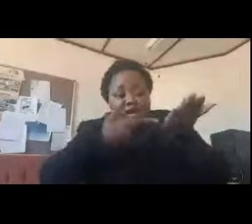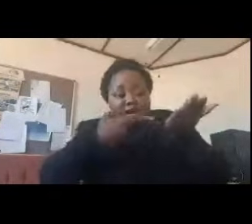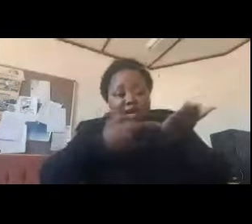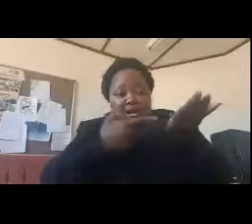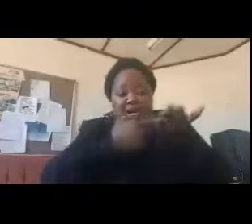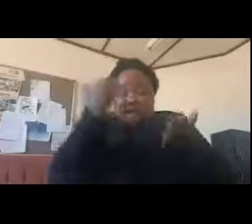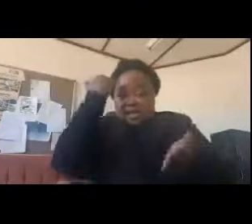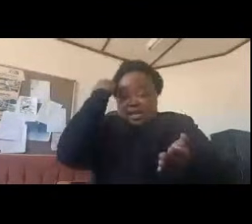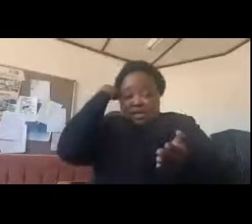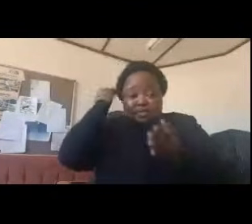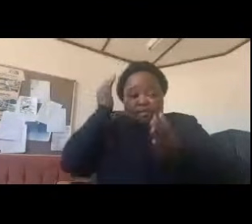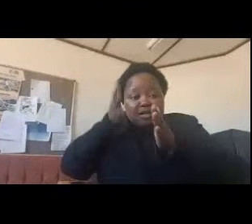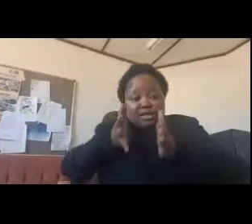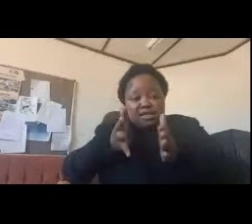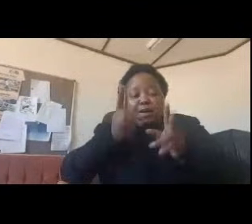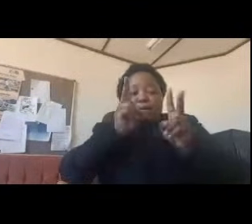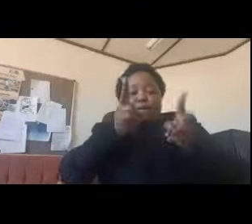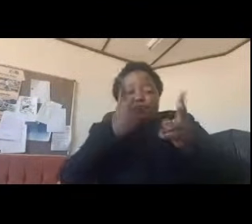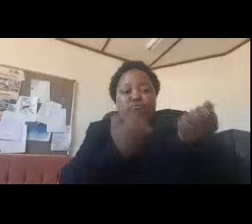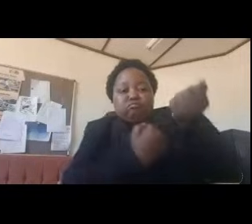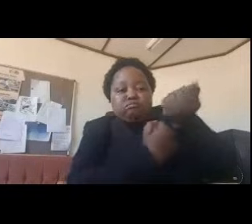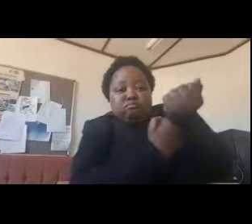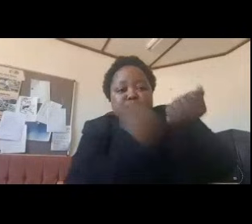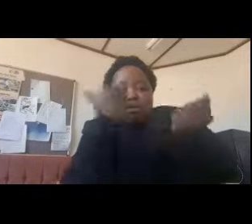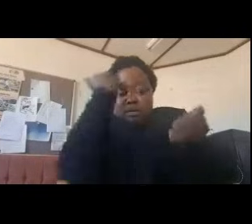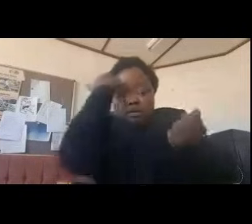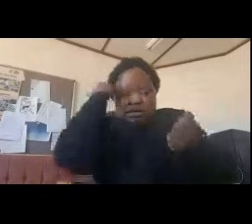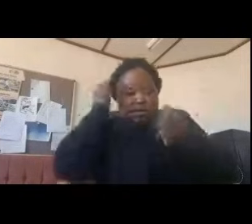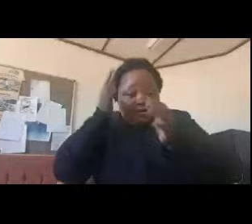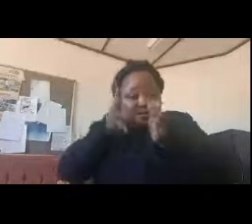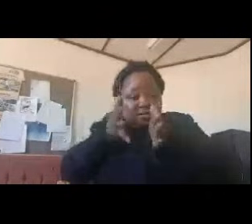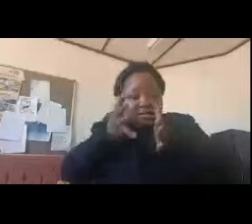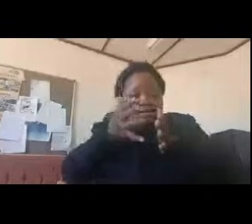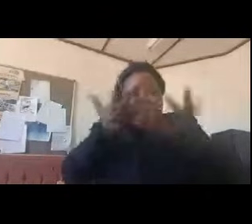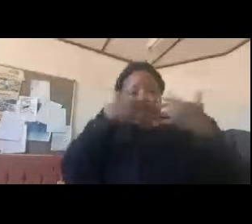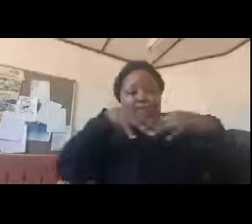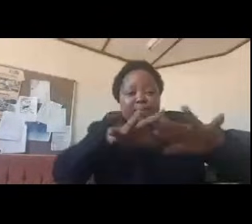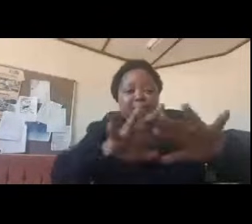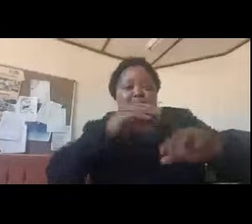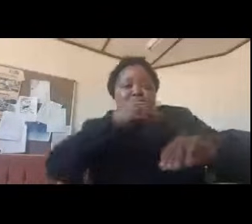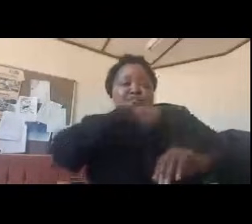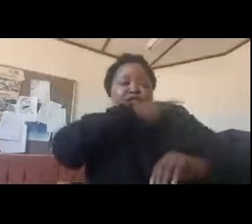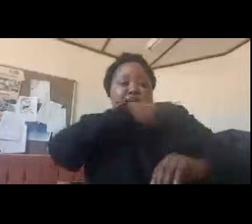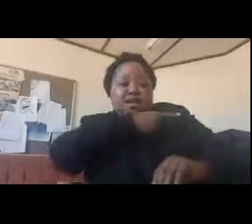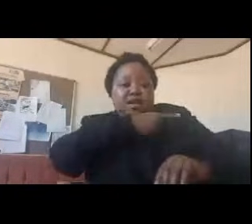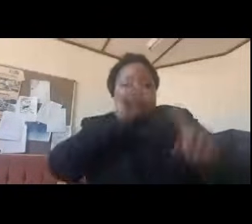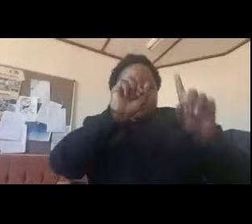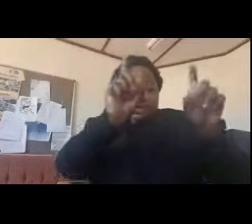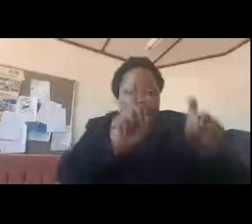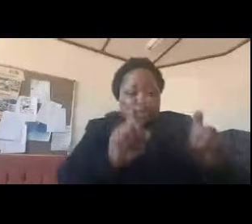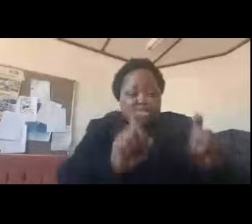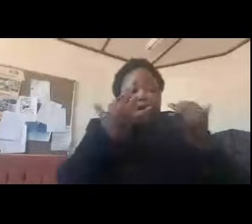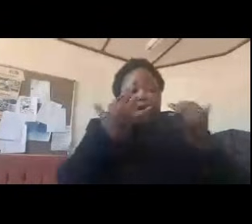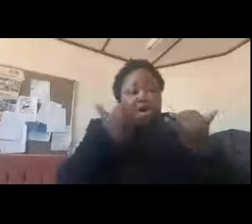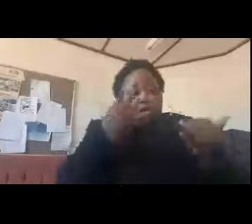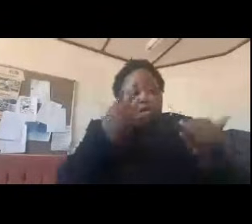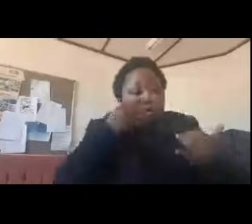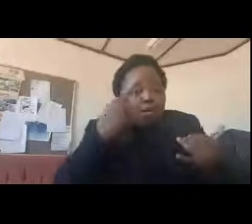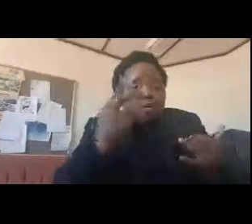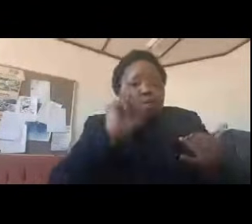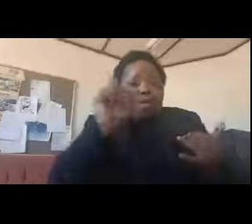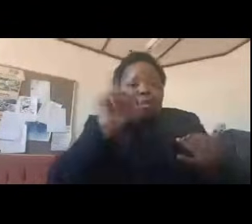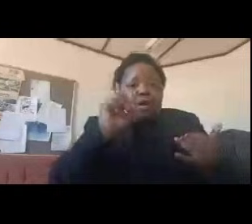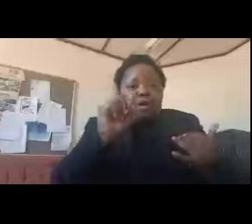people with technical expertise in mainstreaming gender. And in particular, as we are also looking at the situation where we are